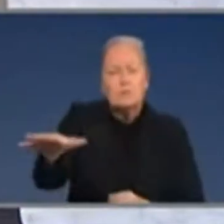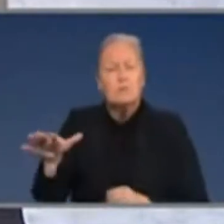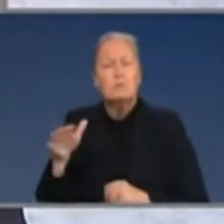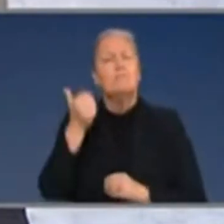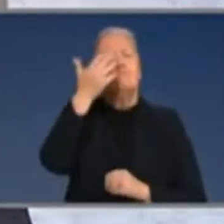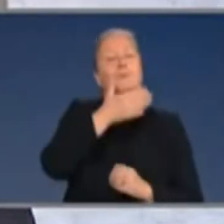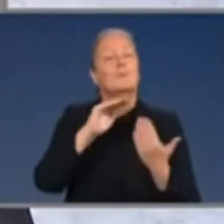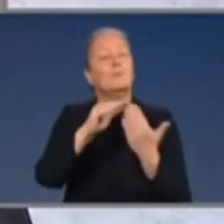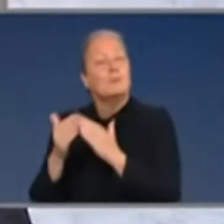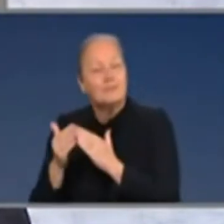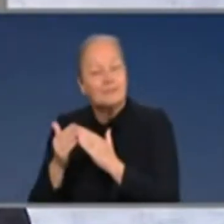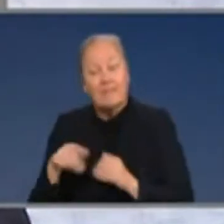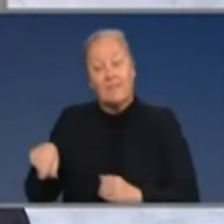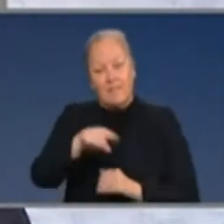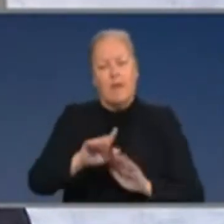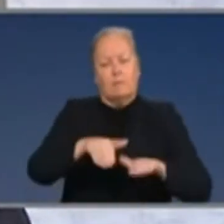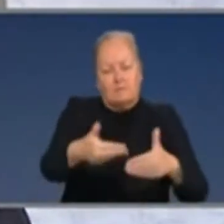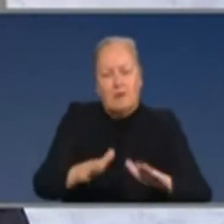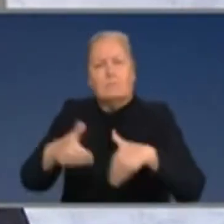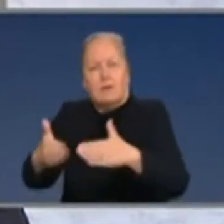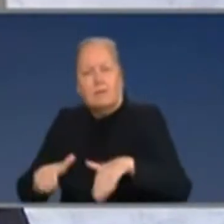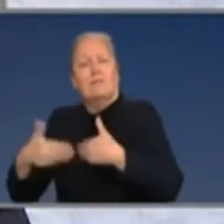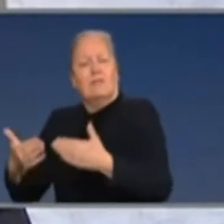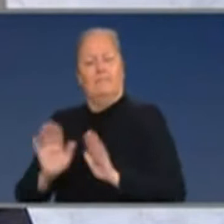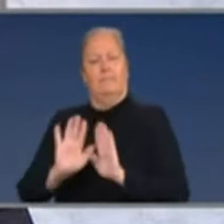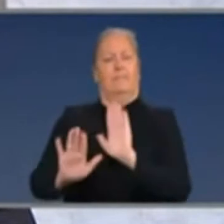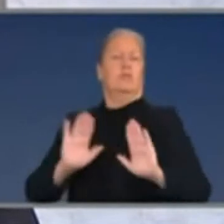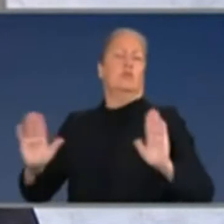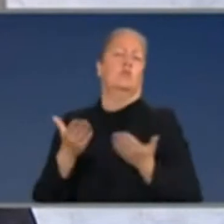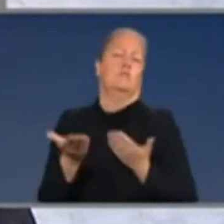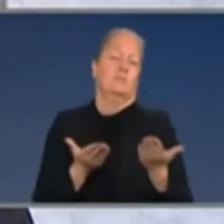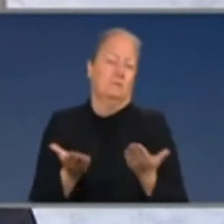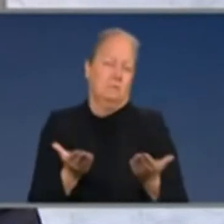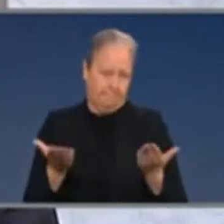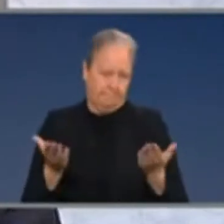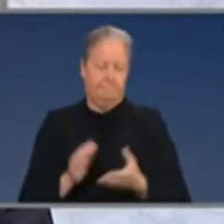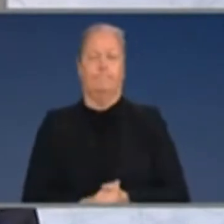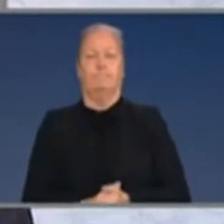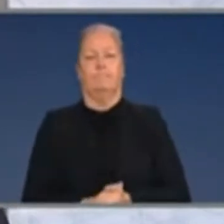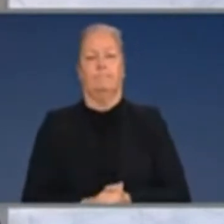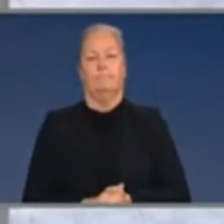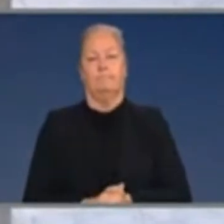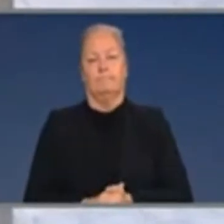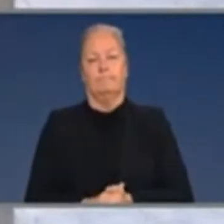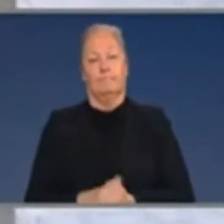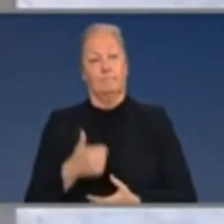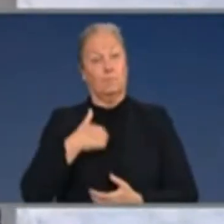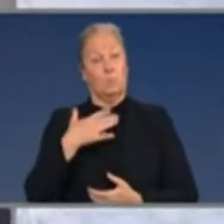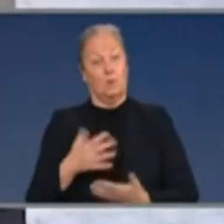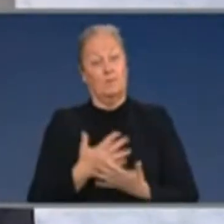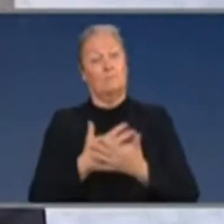Indigenous communities to deliver those services as best as they possibly can. It is about